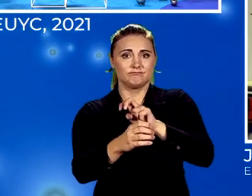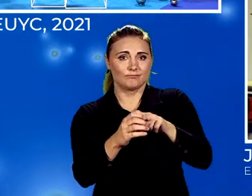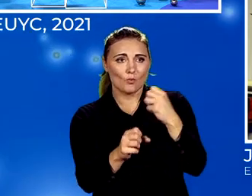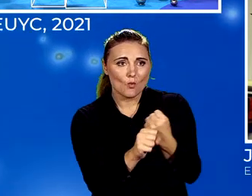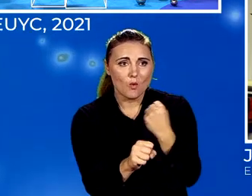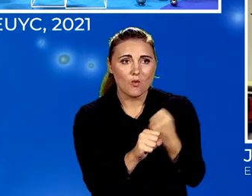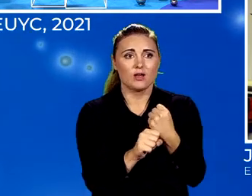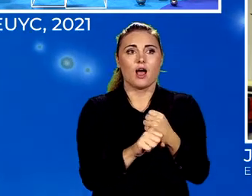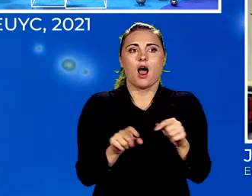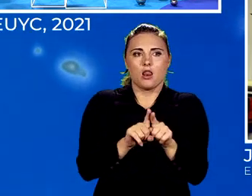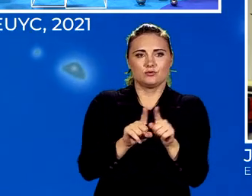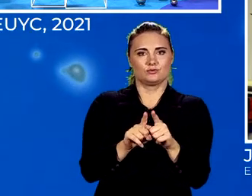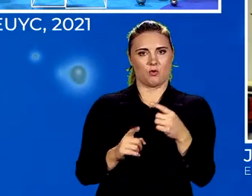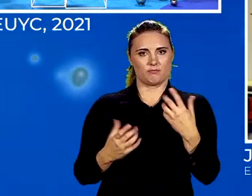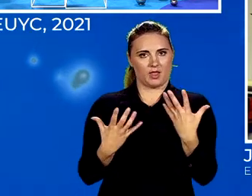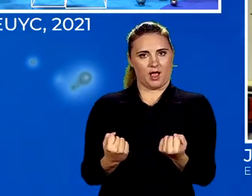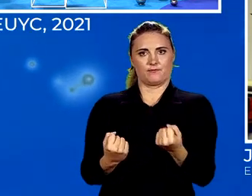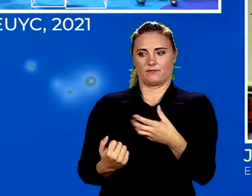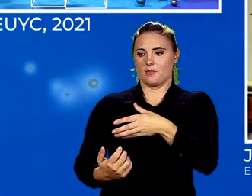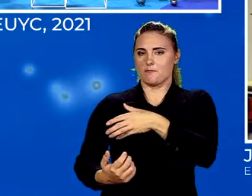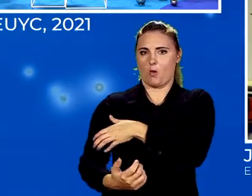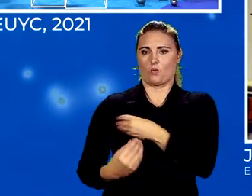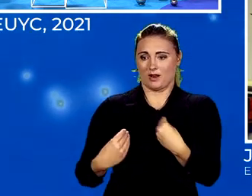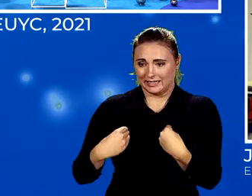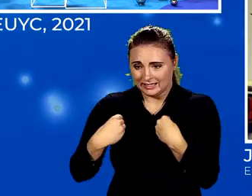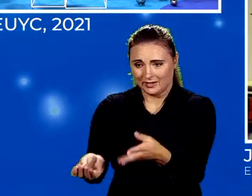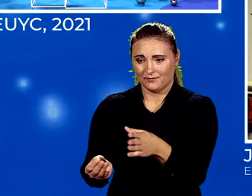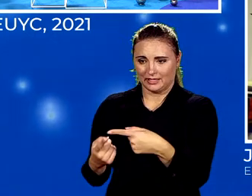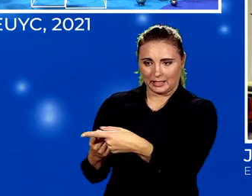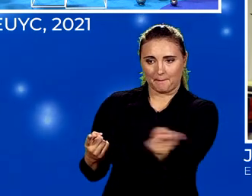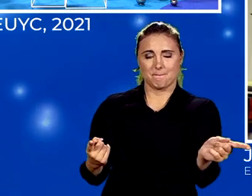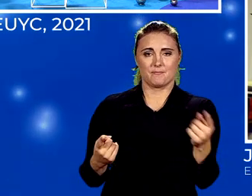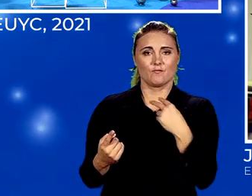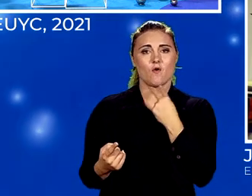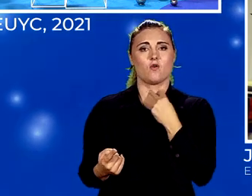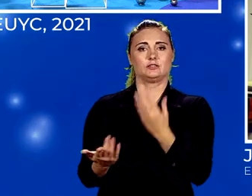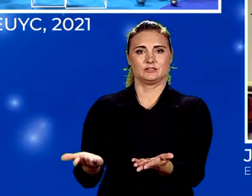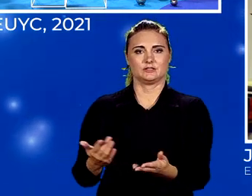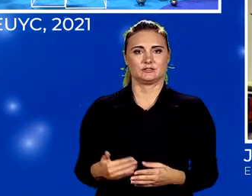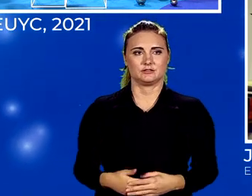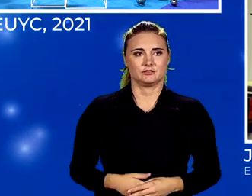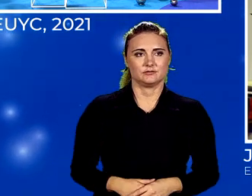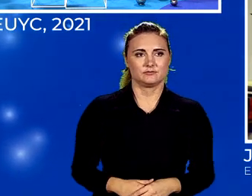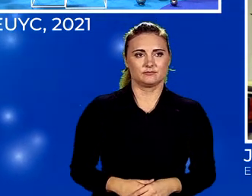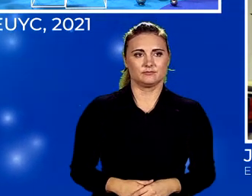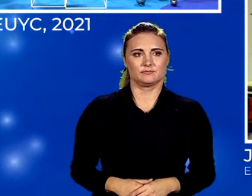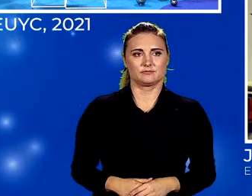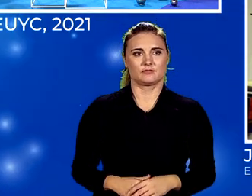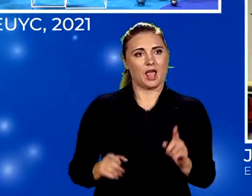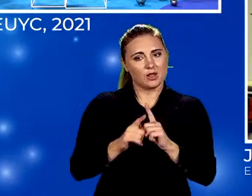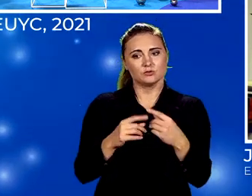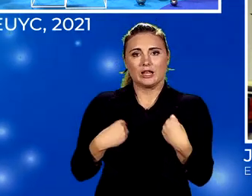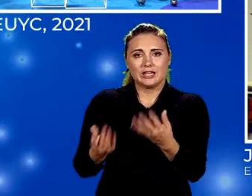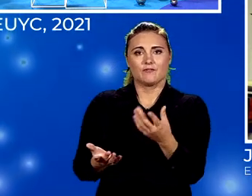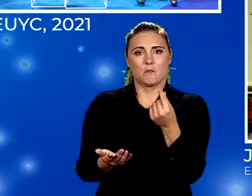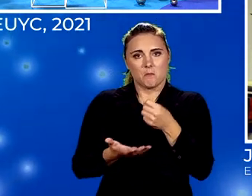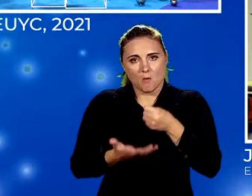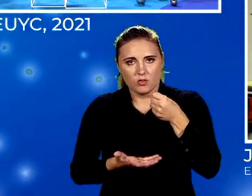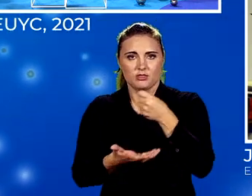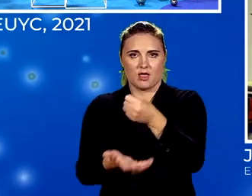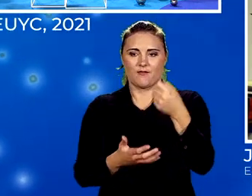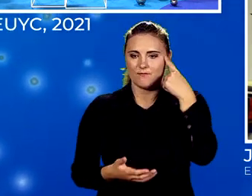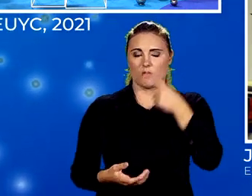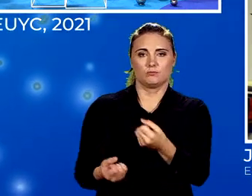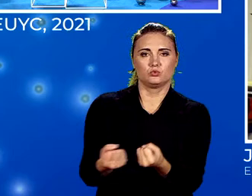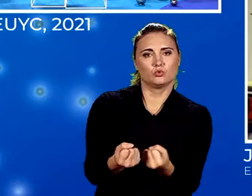stakeholders, especially with the European Youth Forum, to enable this framework to make funding available for this. Thank you very